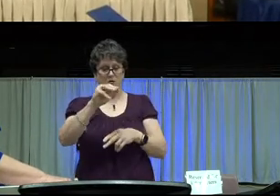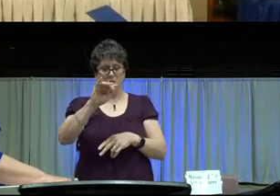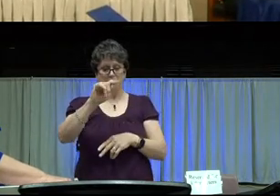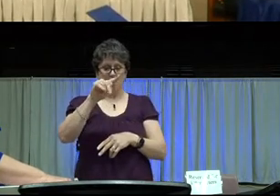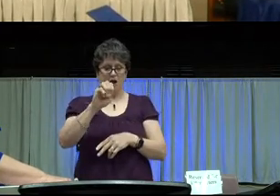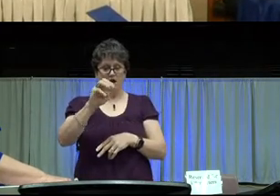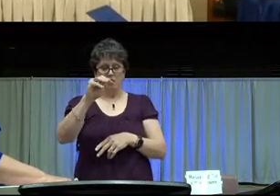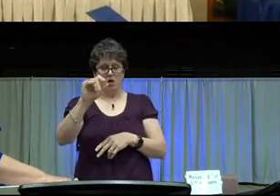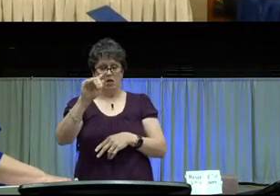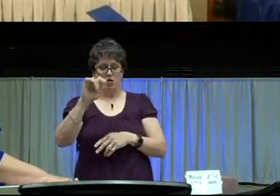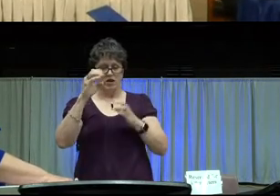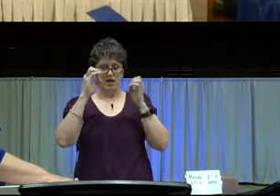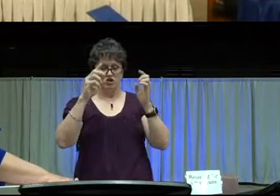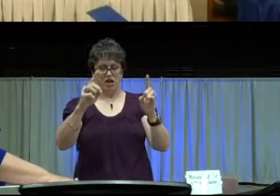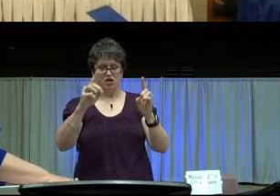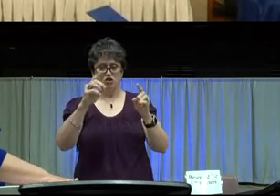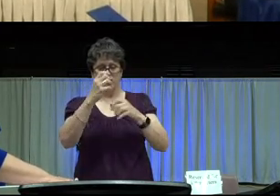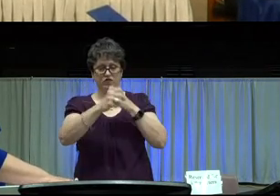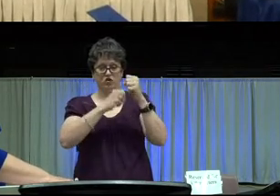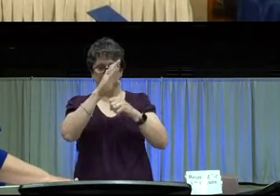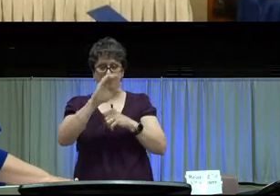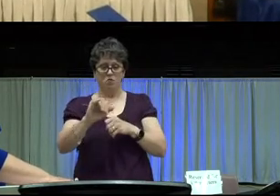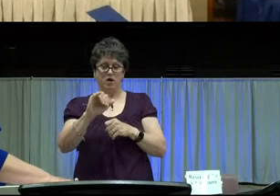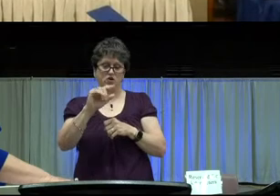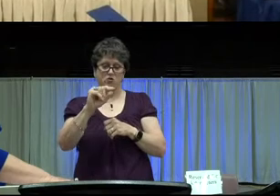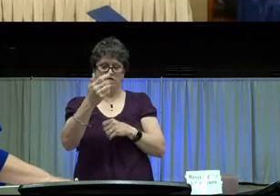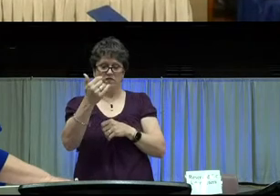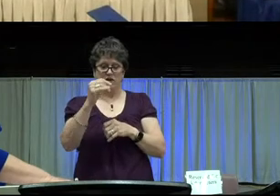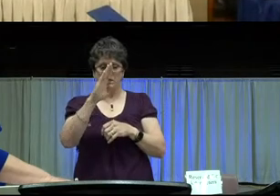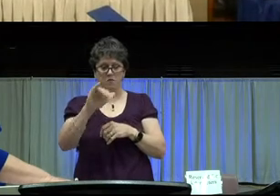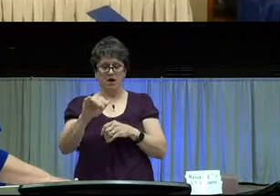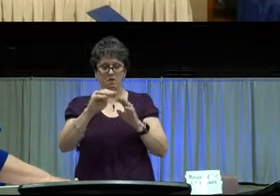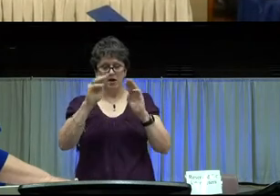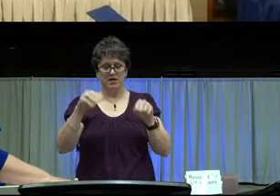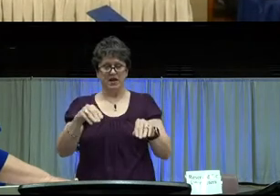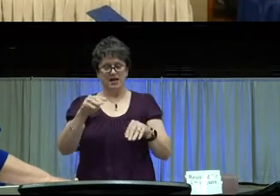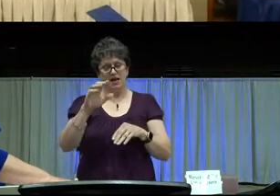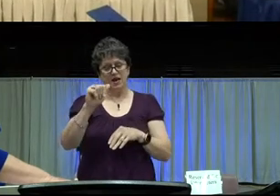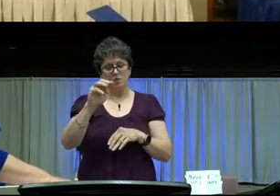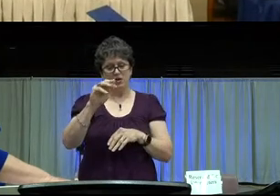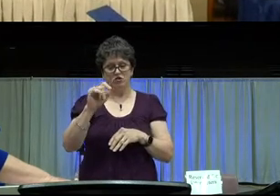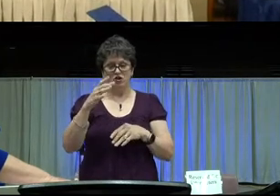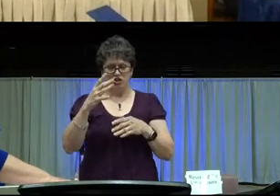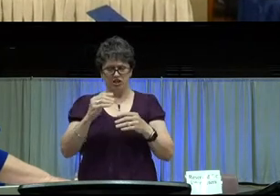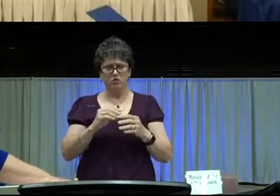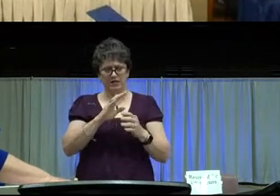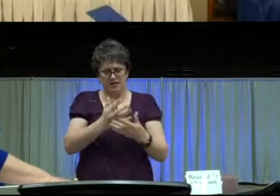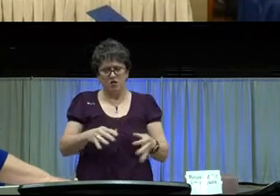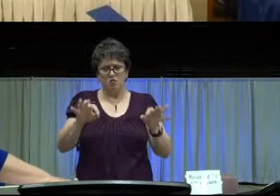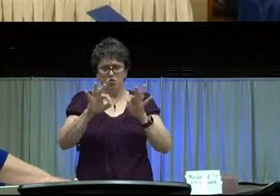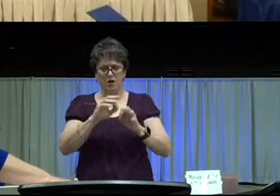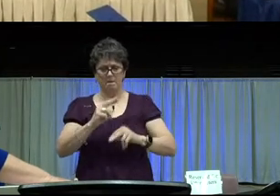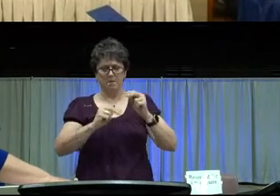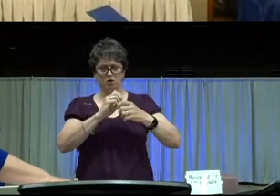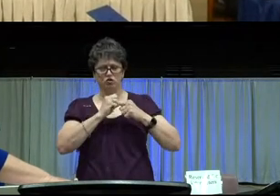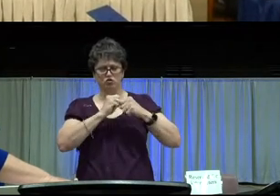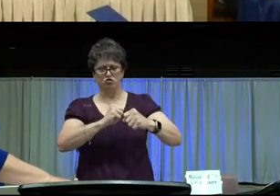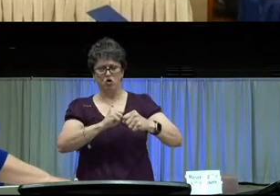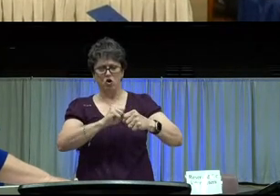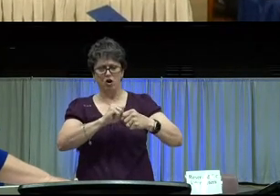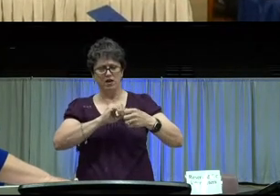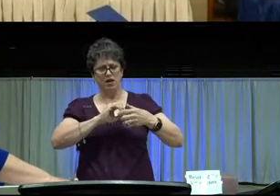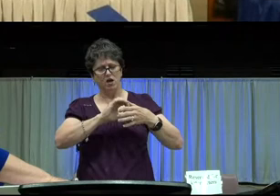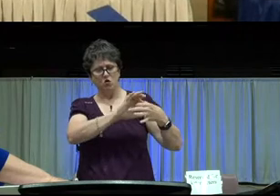in 2015 by the Montana Ambassadors. She has been instrumental in building strong relationships with the